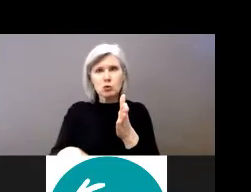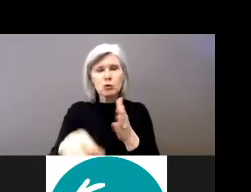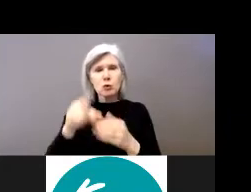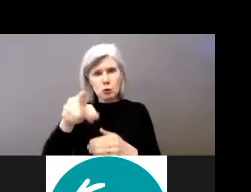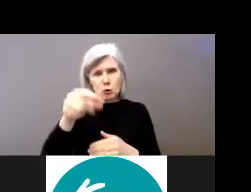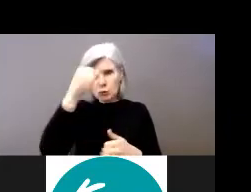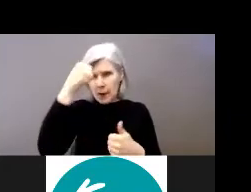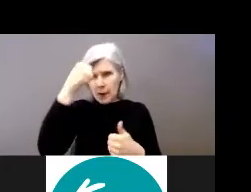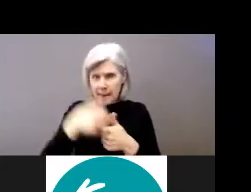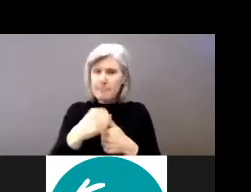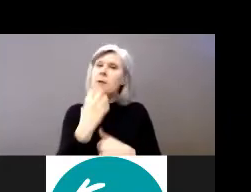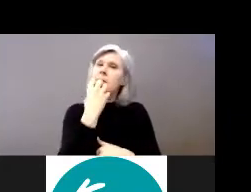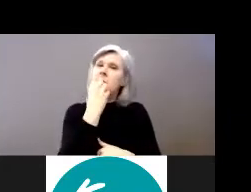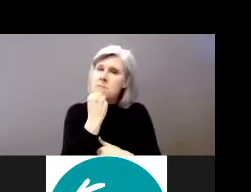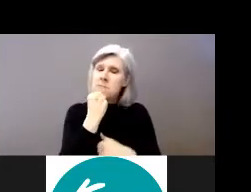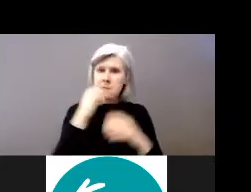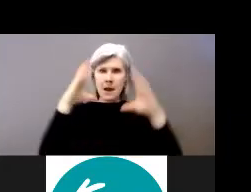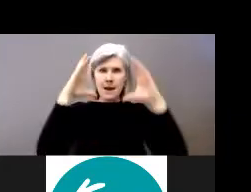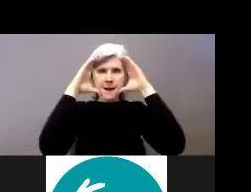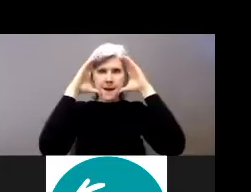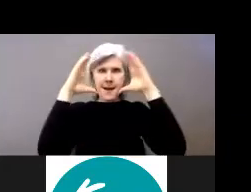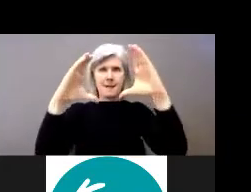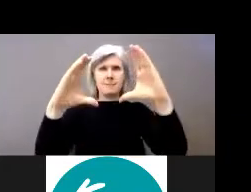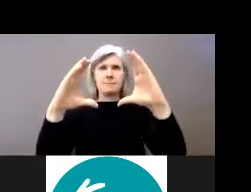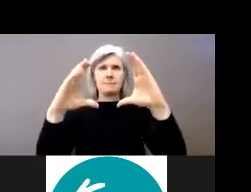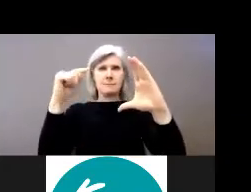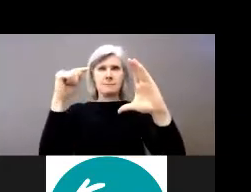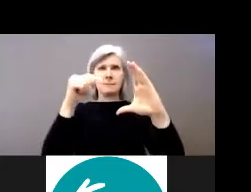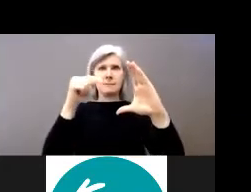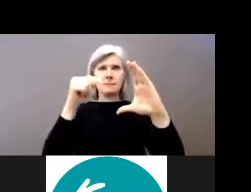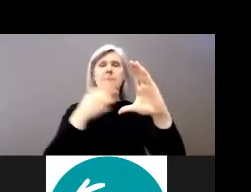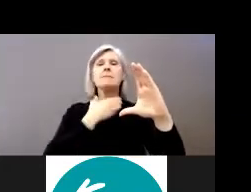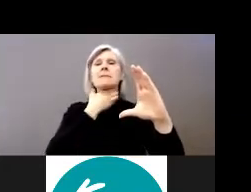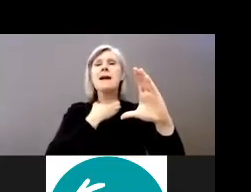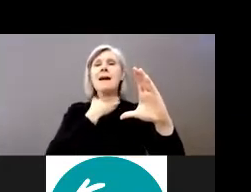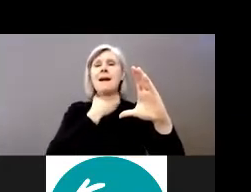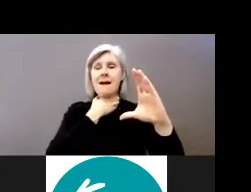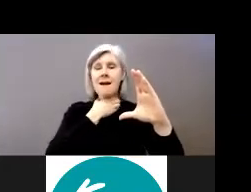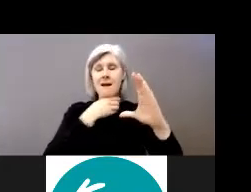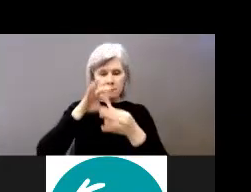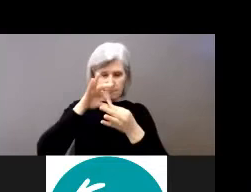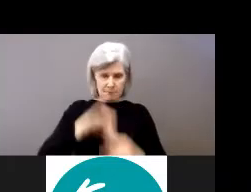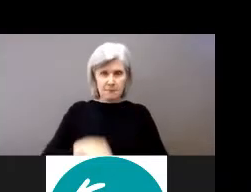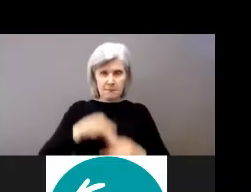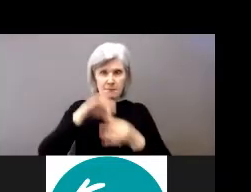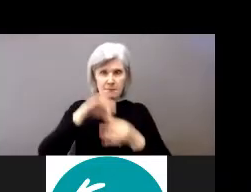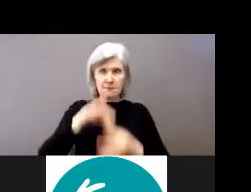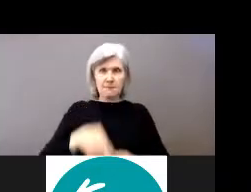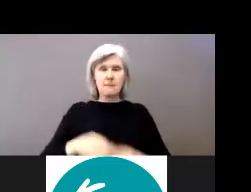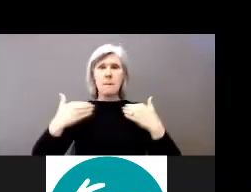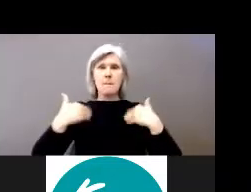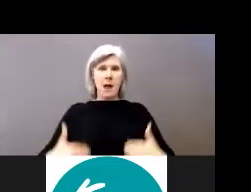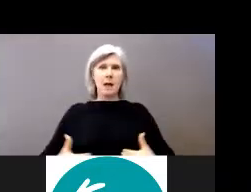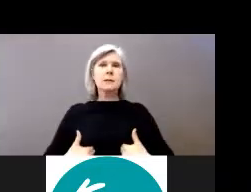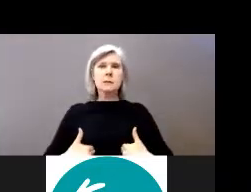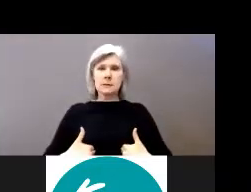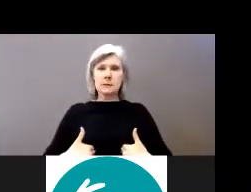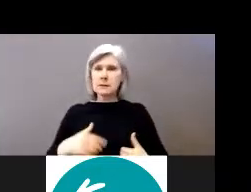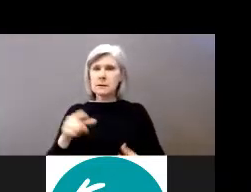and body are connected via the neck. So we'll come back to this principle later on. Karen, Karen, I